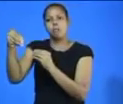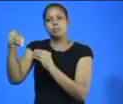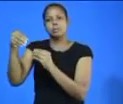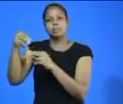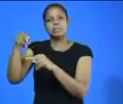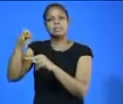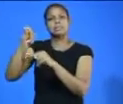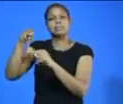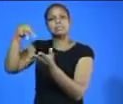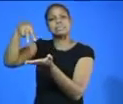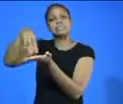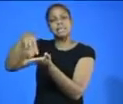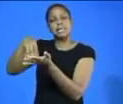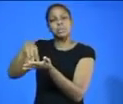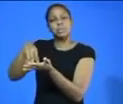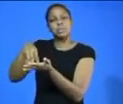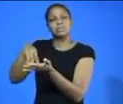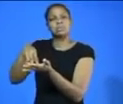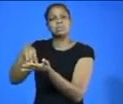entering